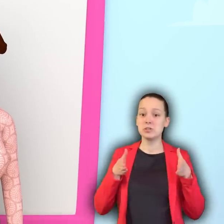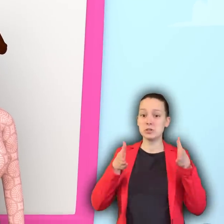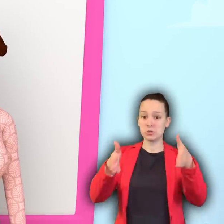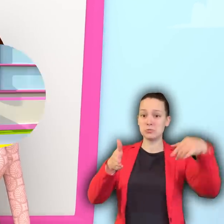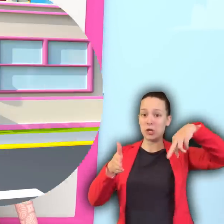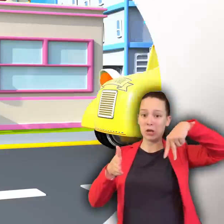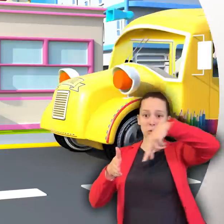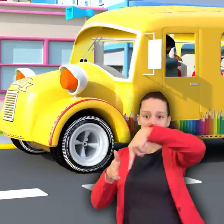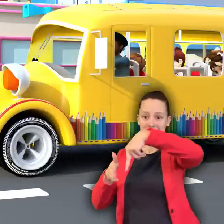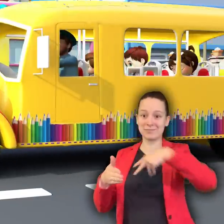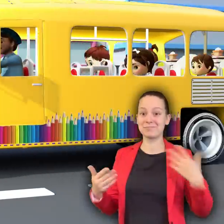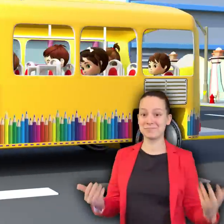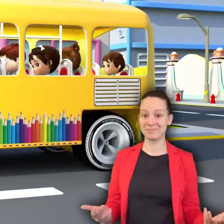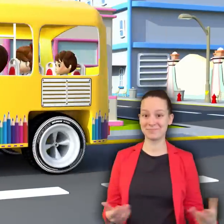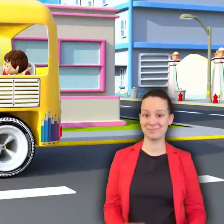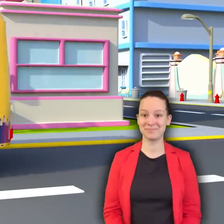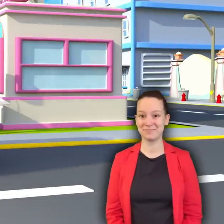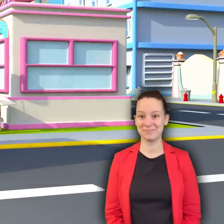crossing the streets